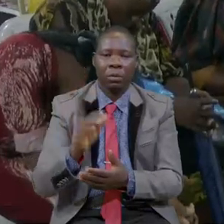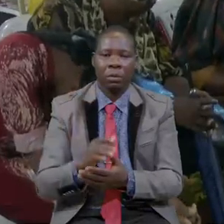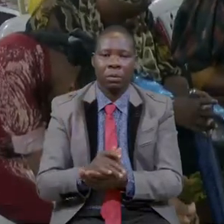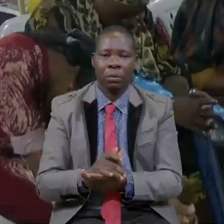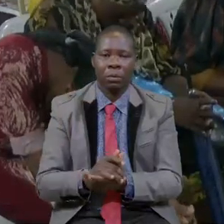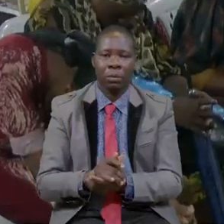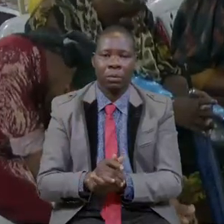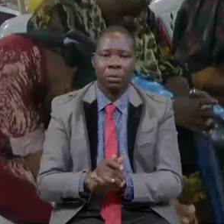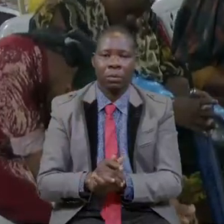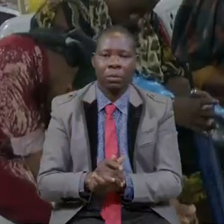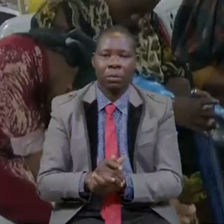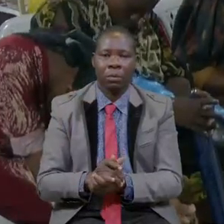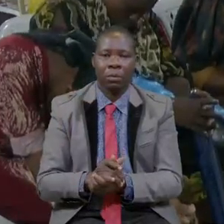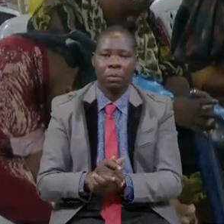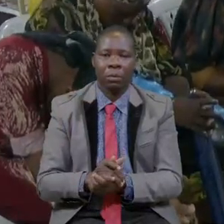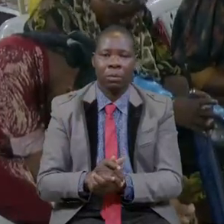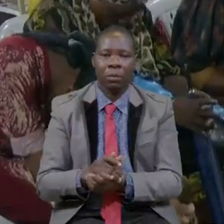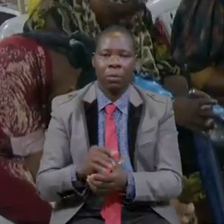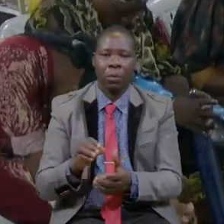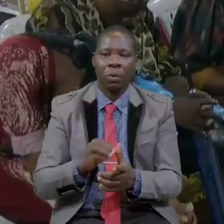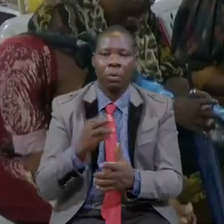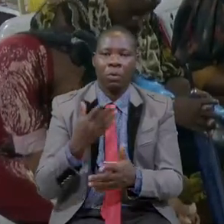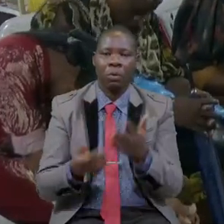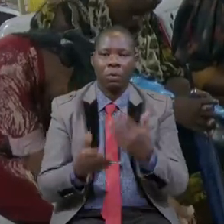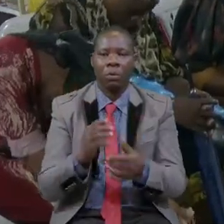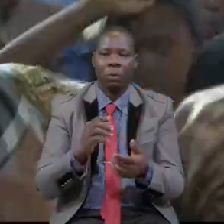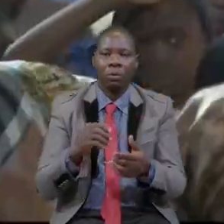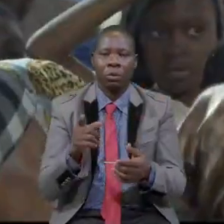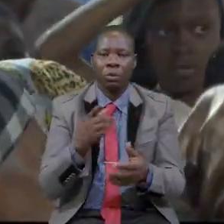whatsoever indicat you are waving your hand to me